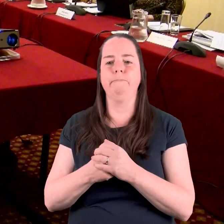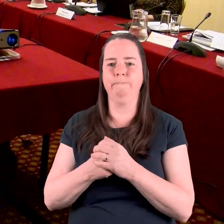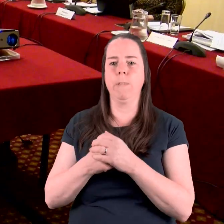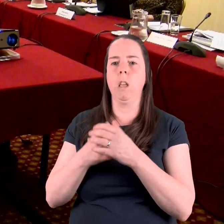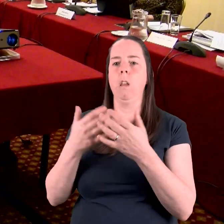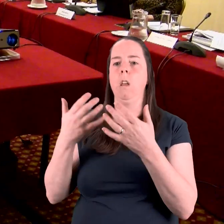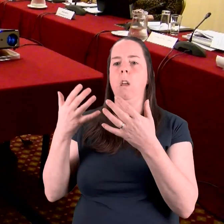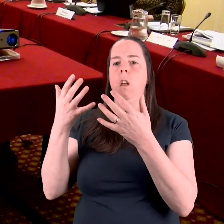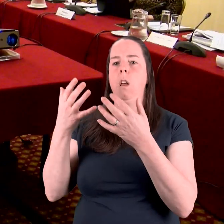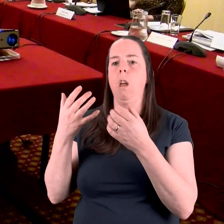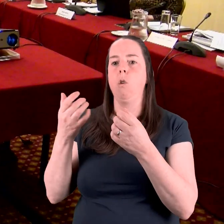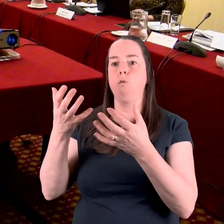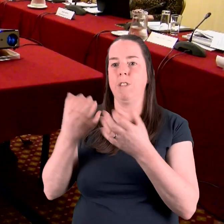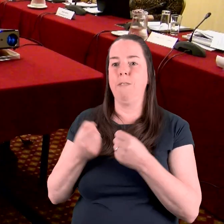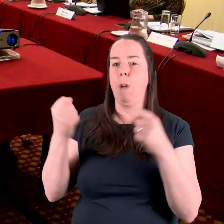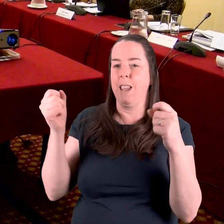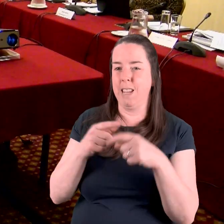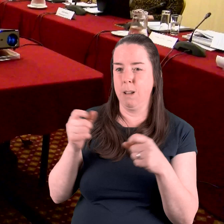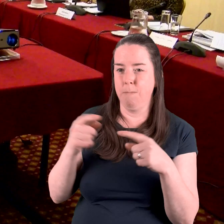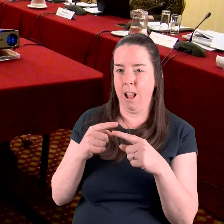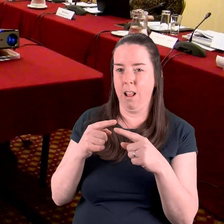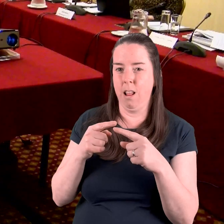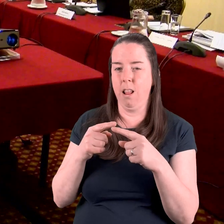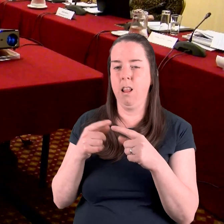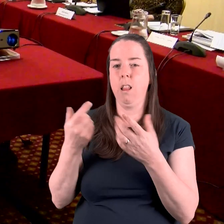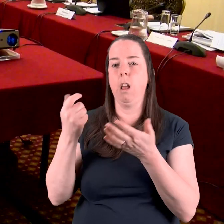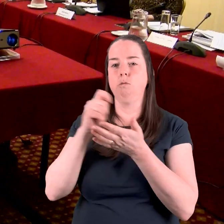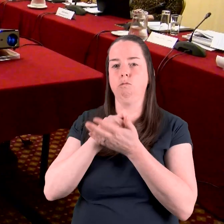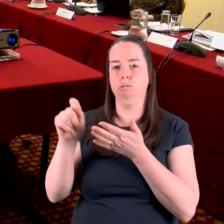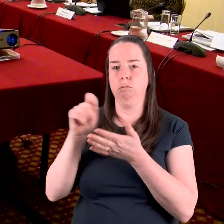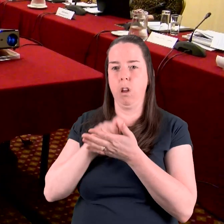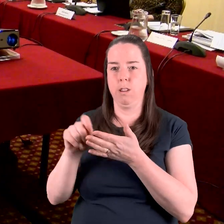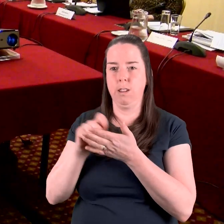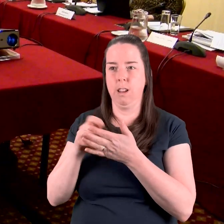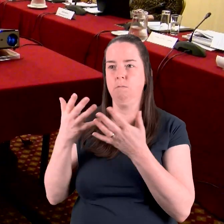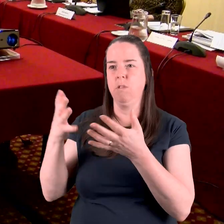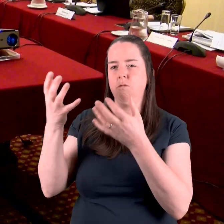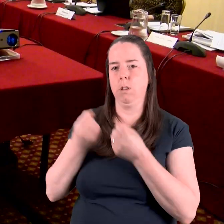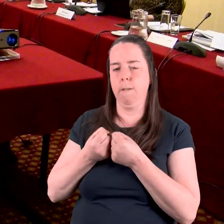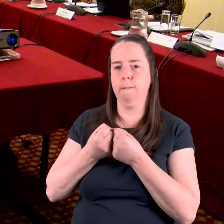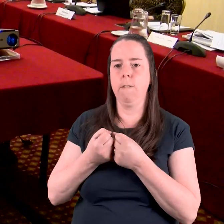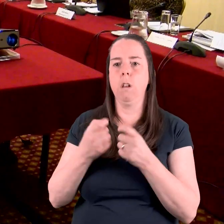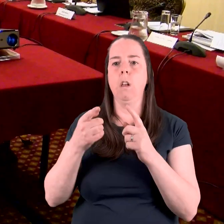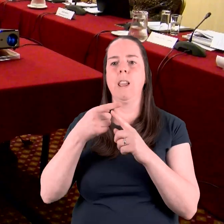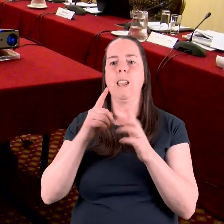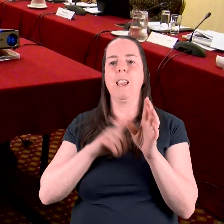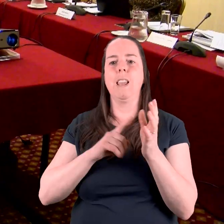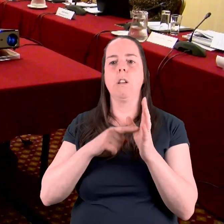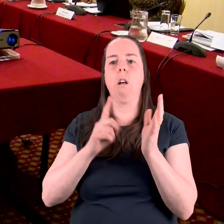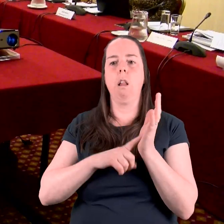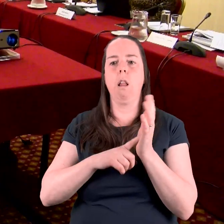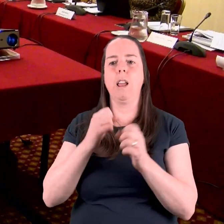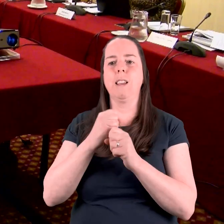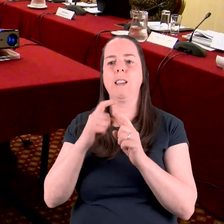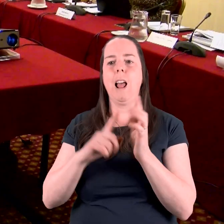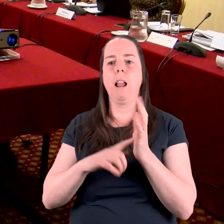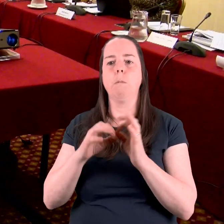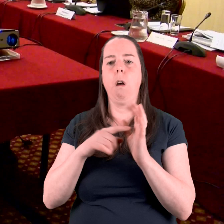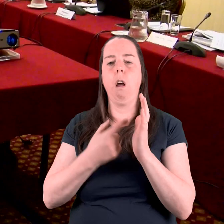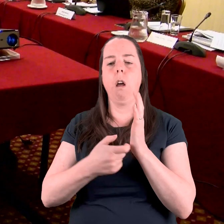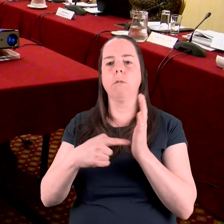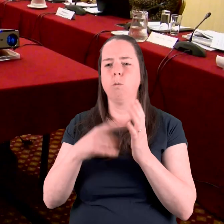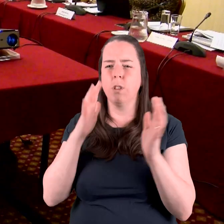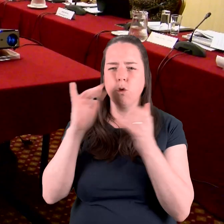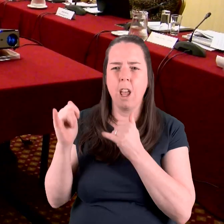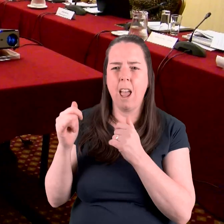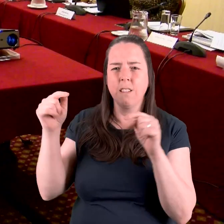public questions. As a priority, we take any that we have received by email, and we have had one from